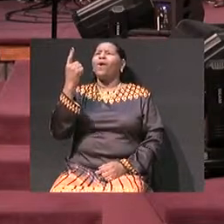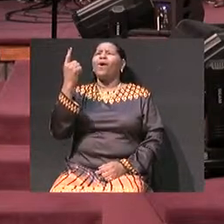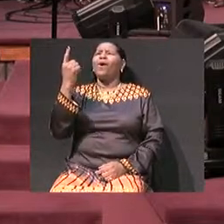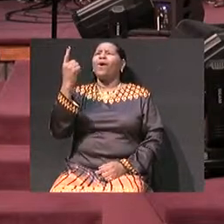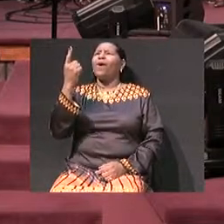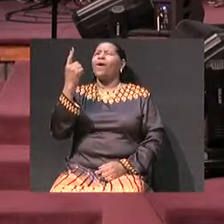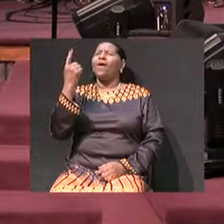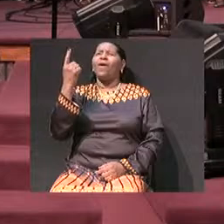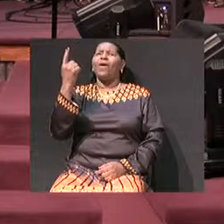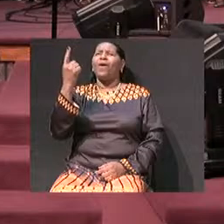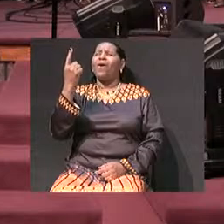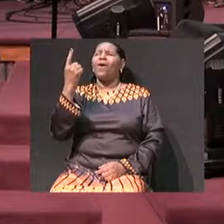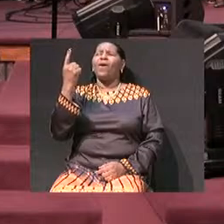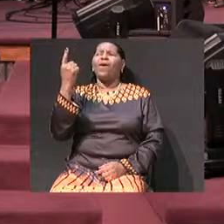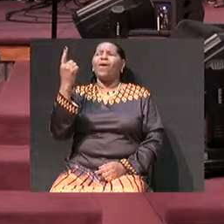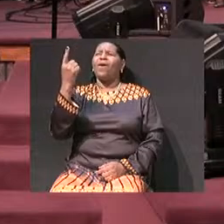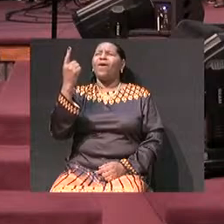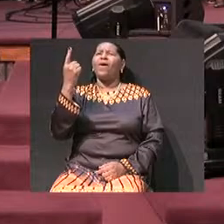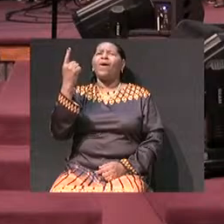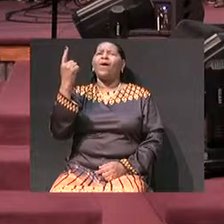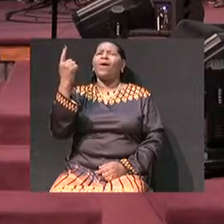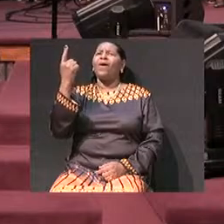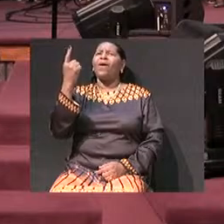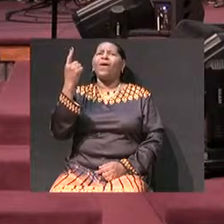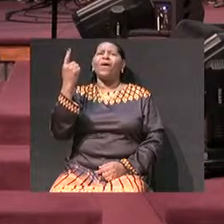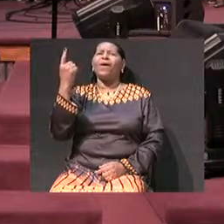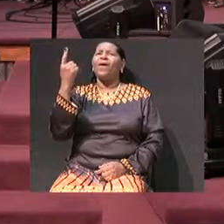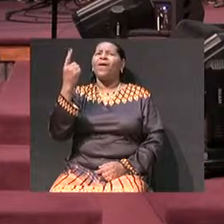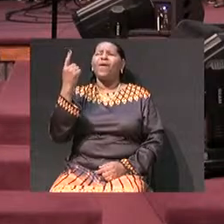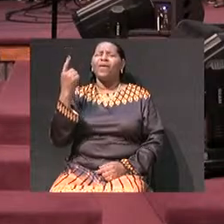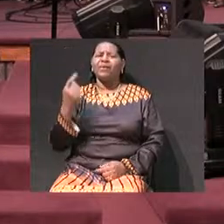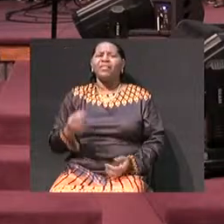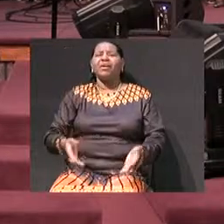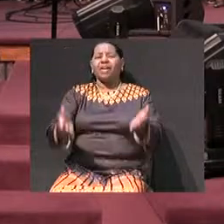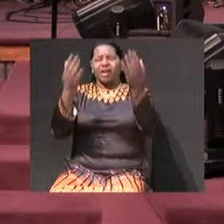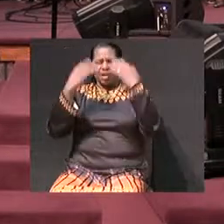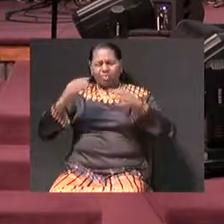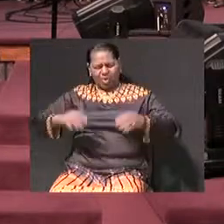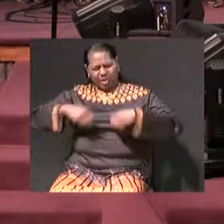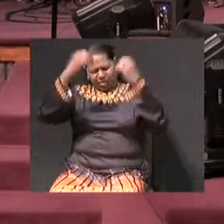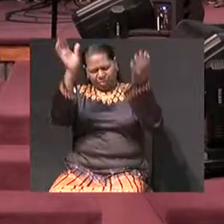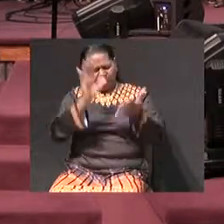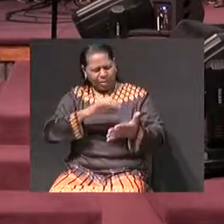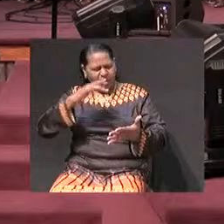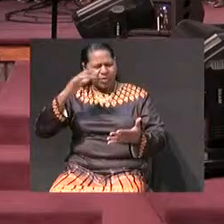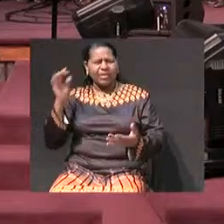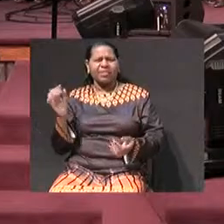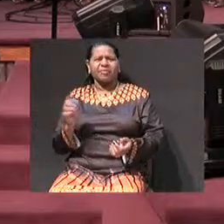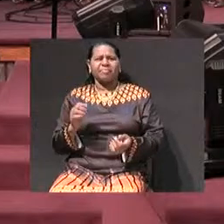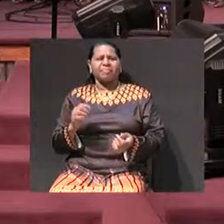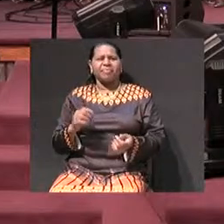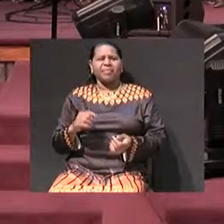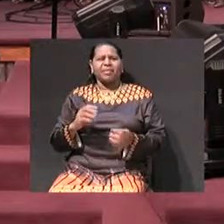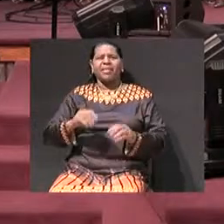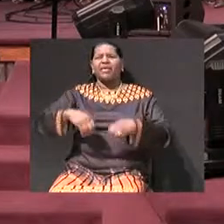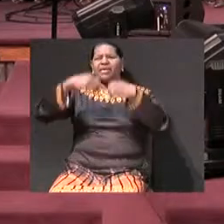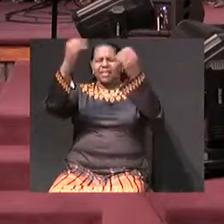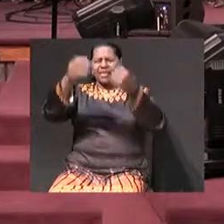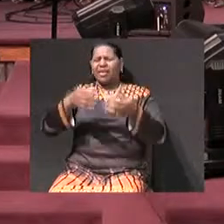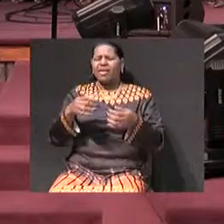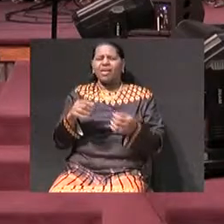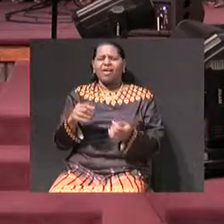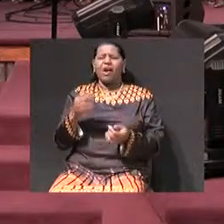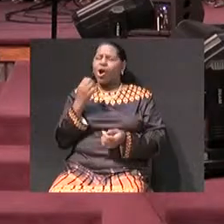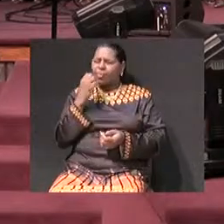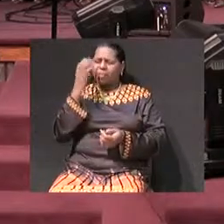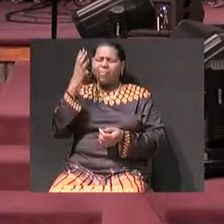Hallelujah. Come on. Come on, church, for a moment. I know we gotta move on, but I need you to open your